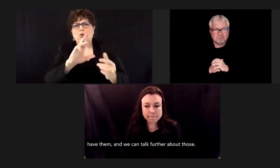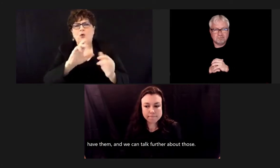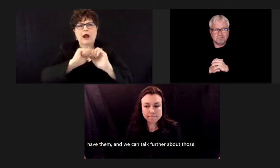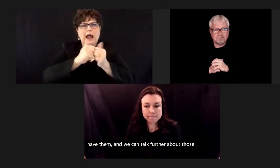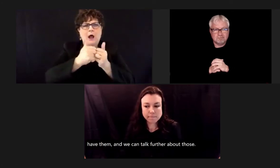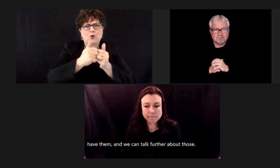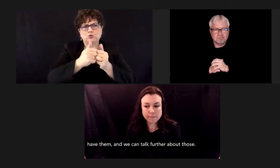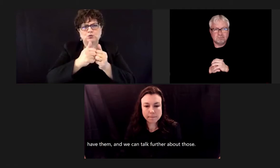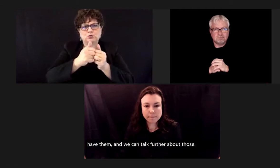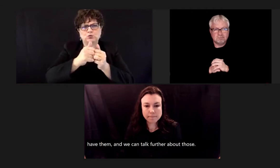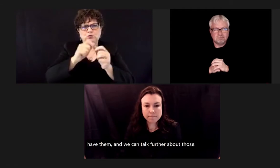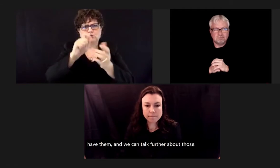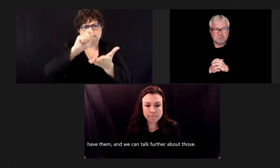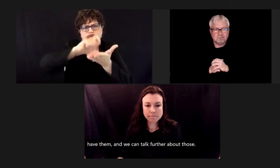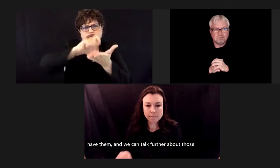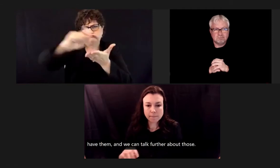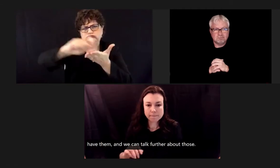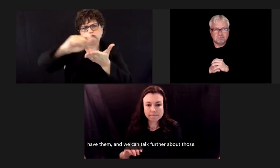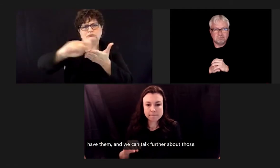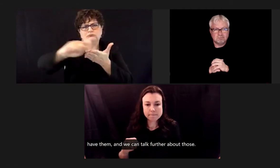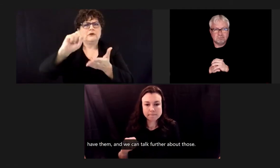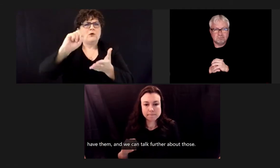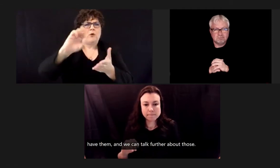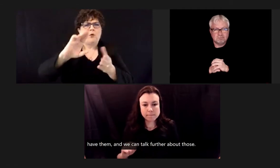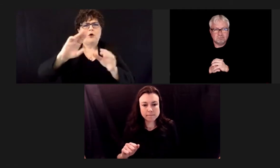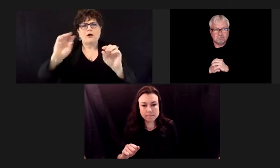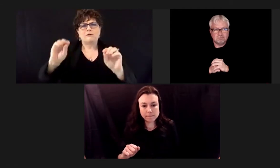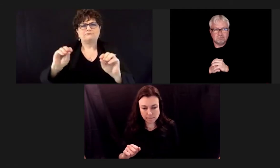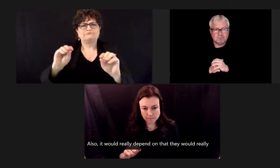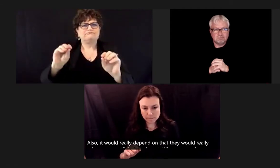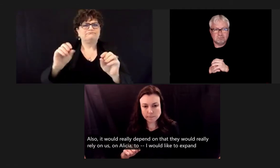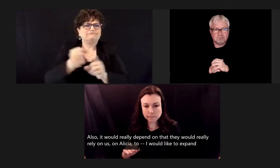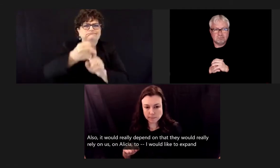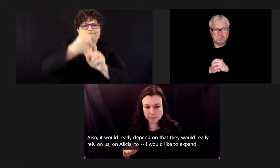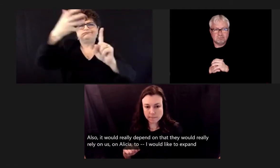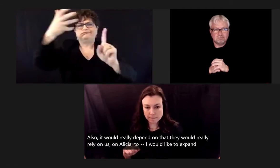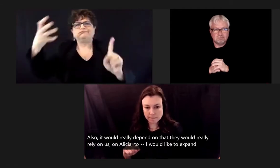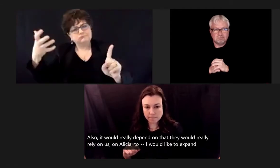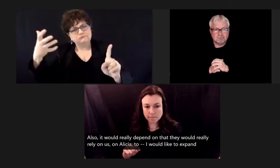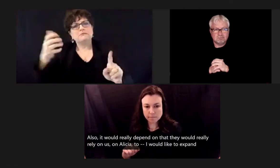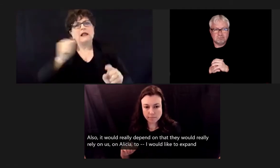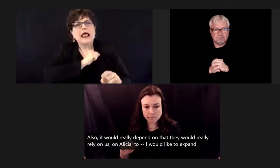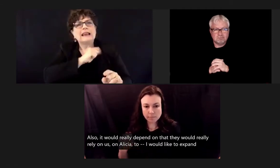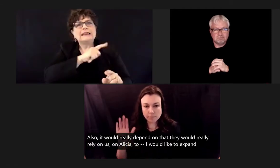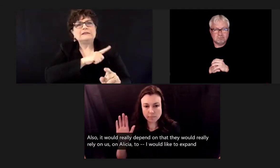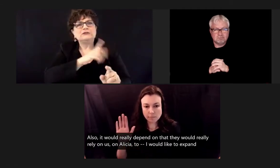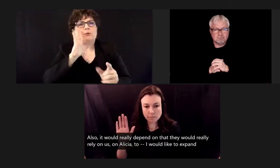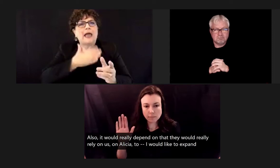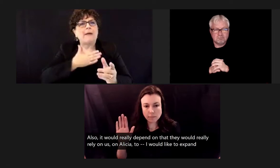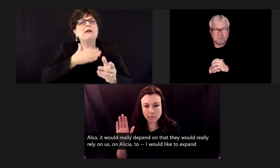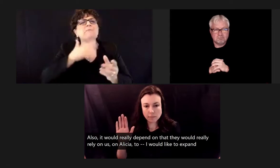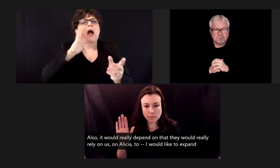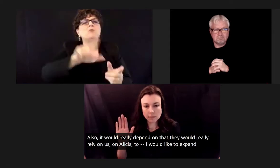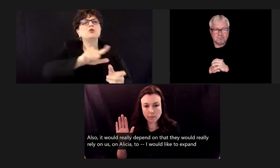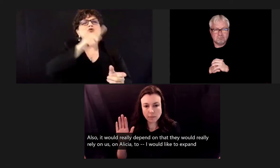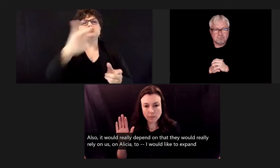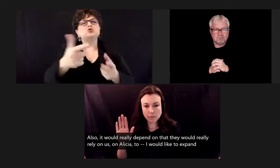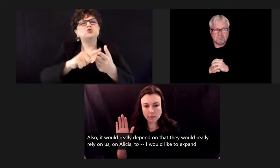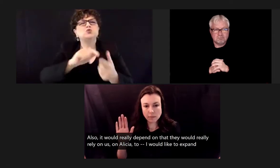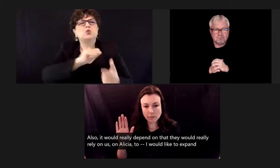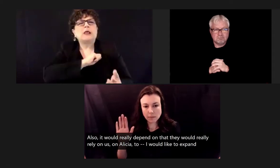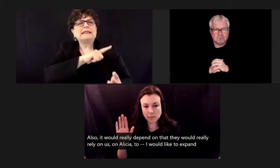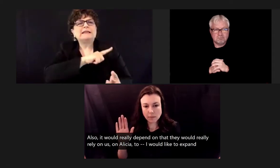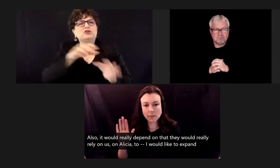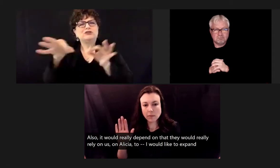I would like to expand more on Alicia Lane-Outlaw's new role of what that work would be.